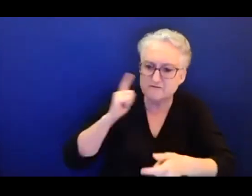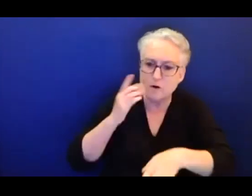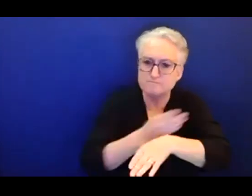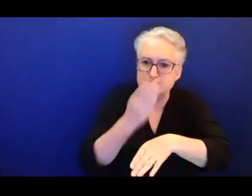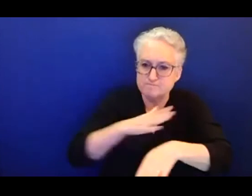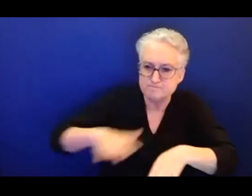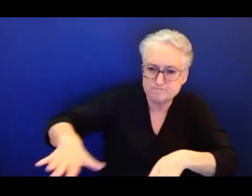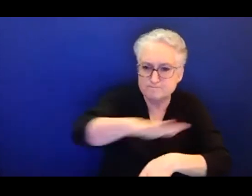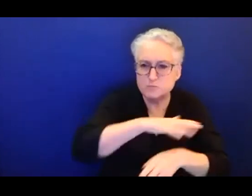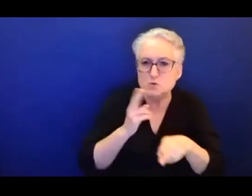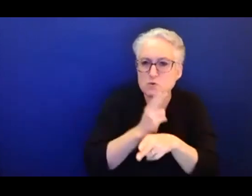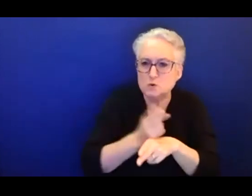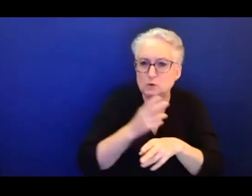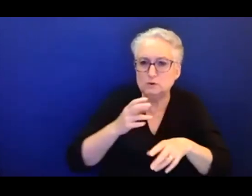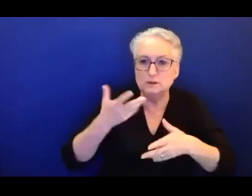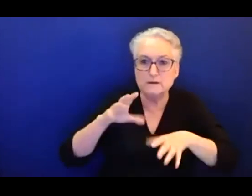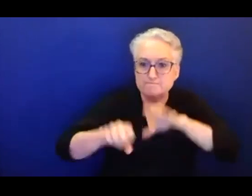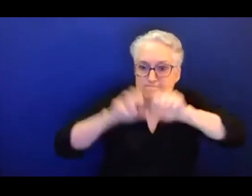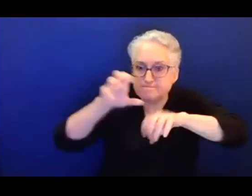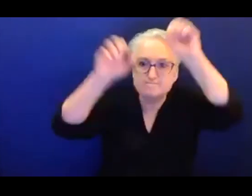towards making sure that all of our playgrounds are